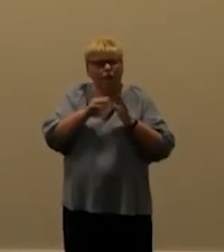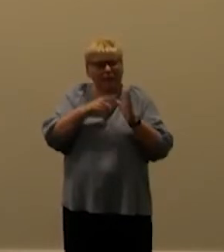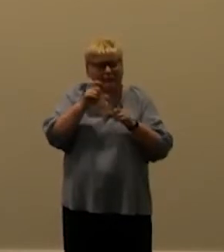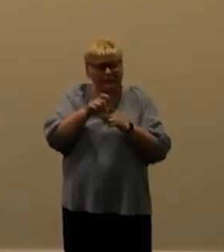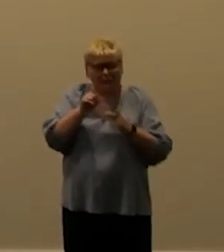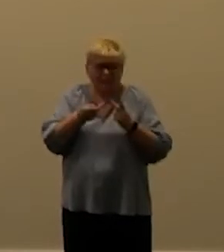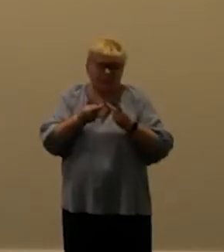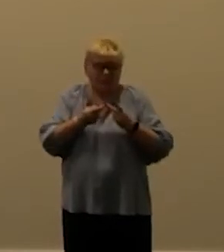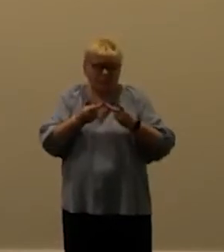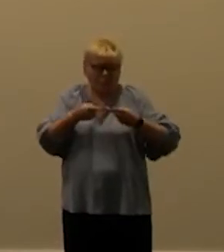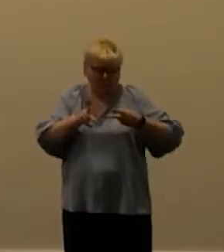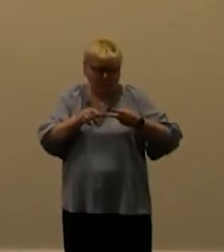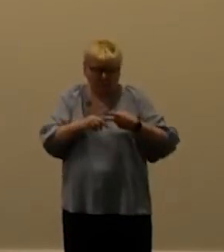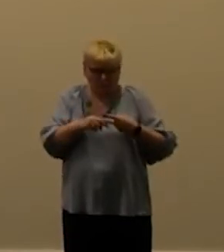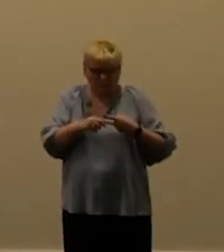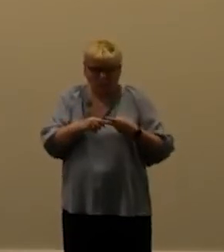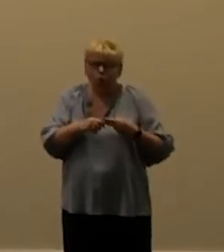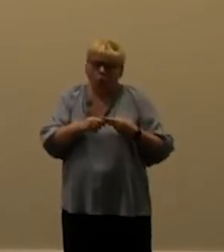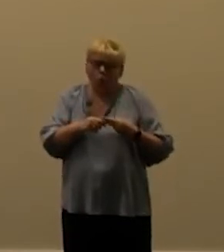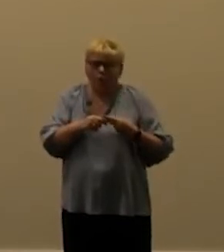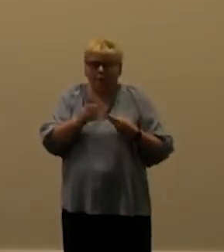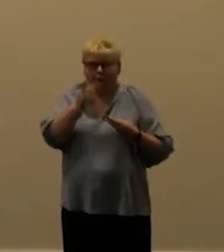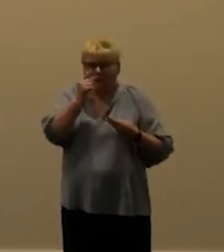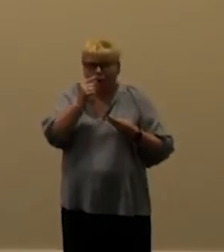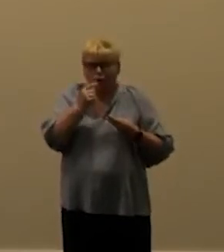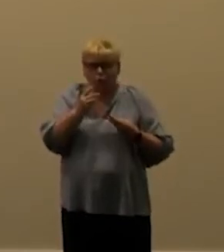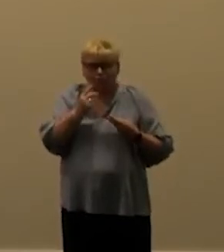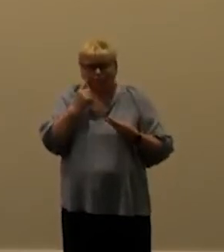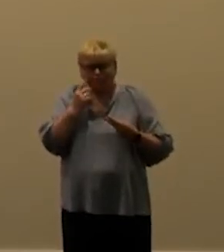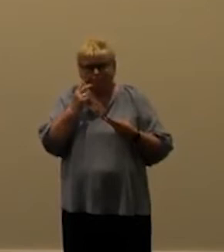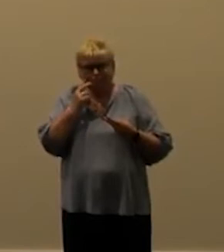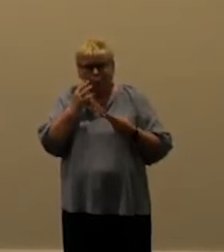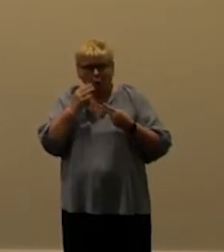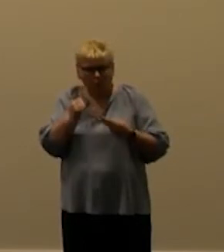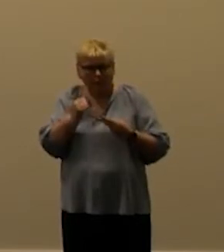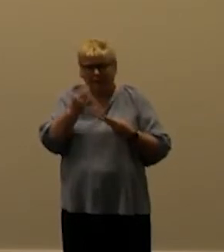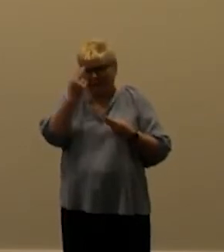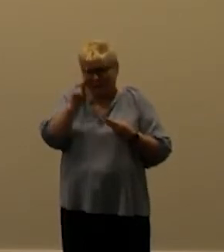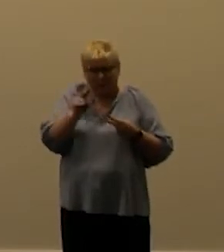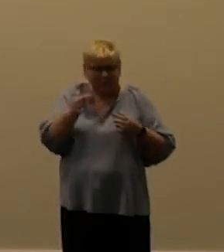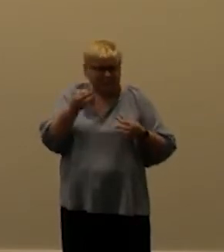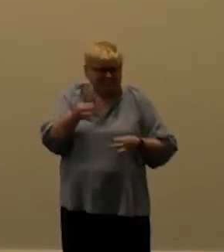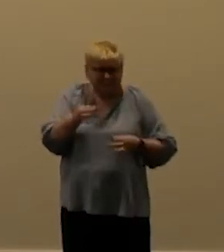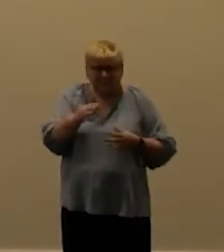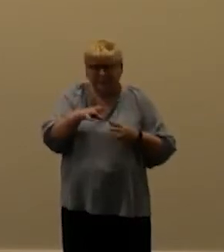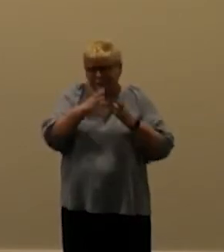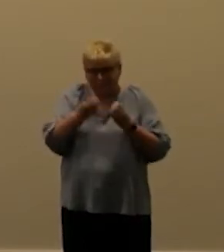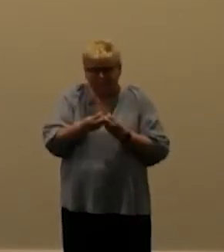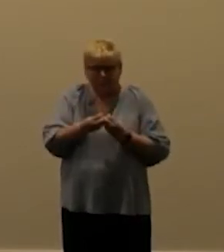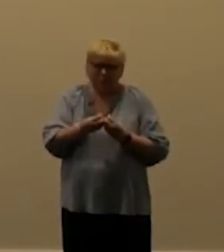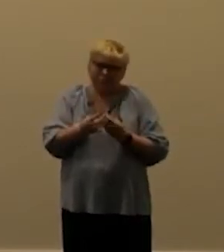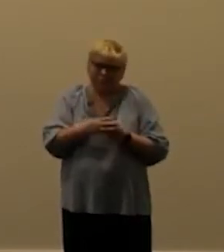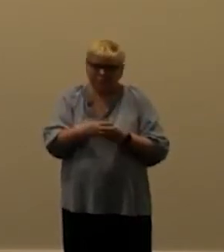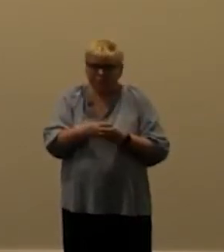and that's really authentication. So the ability to either authenticate username, certificate, or kind of service principal. Those are